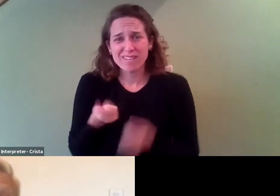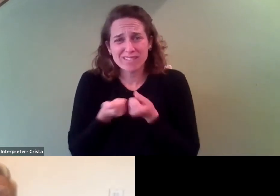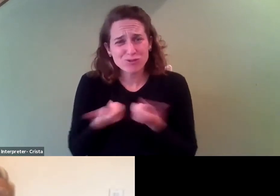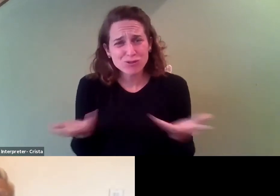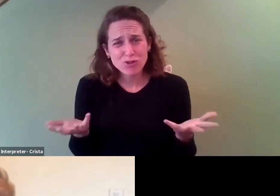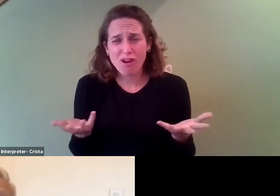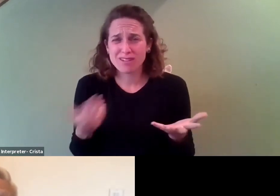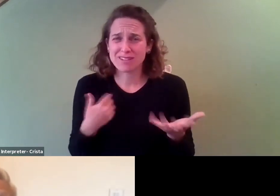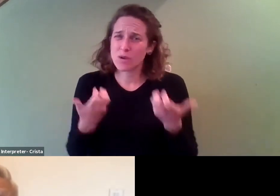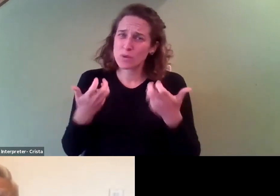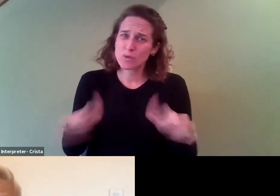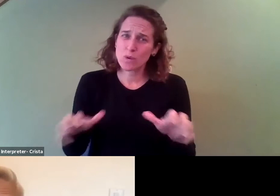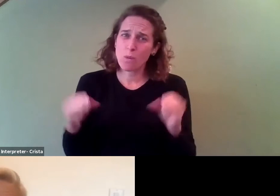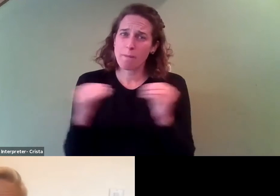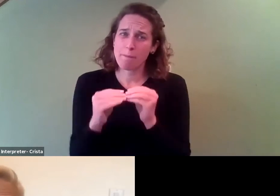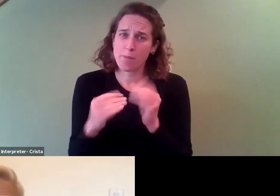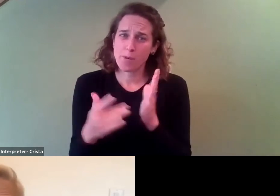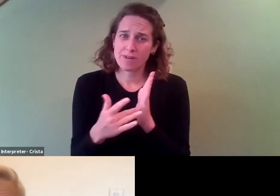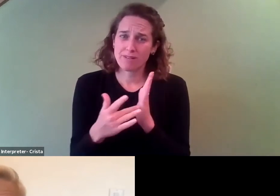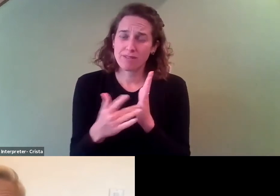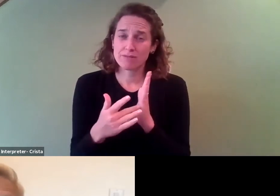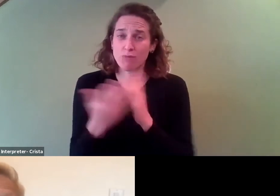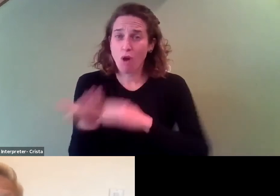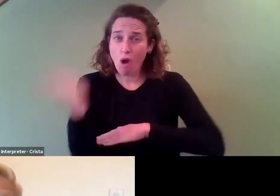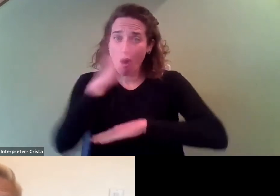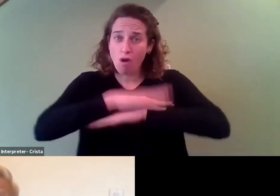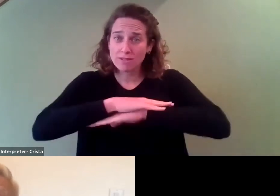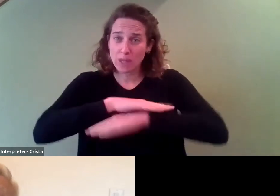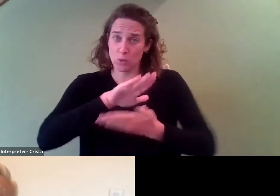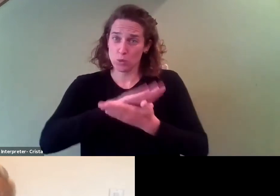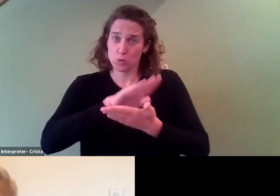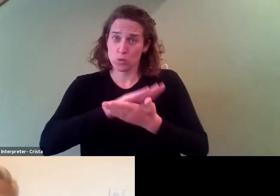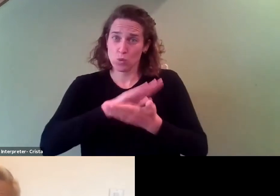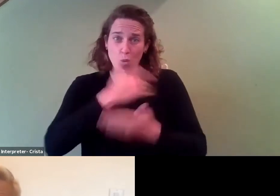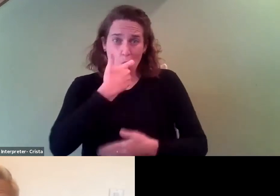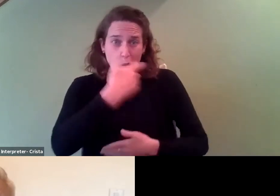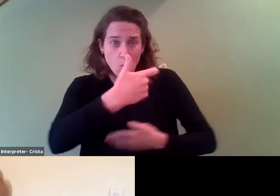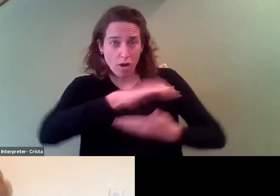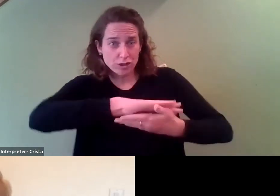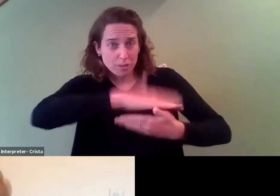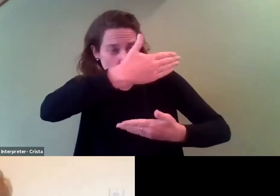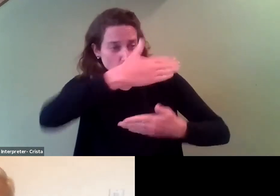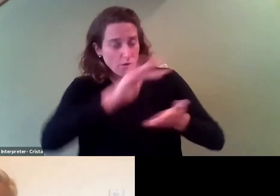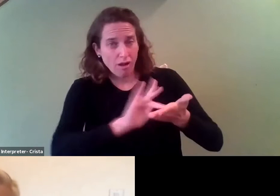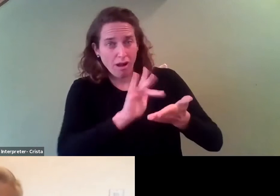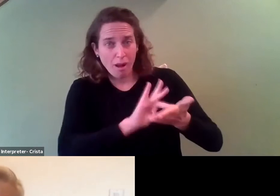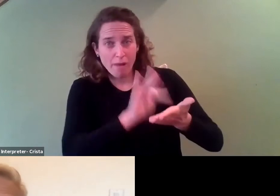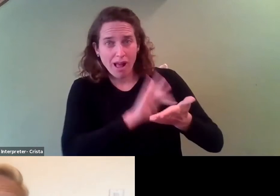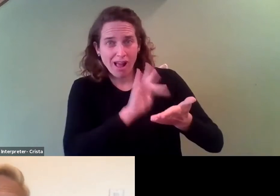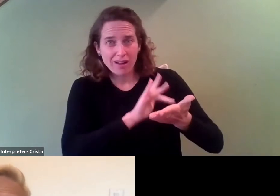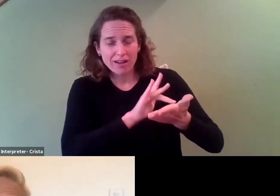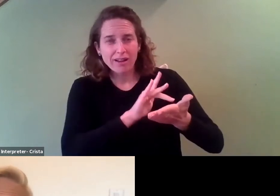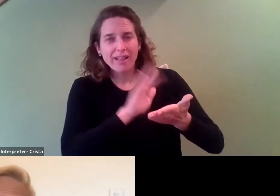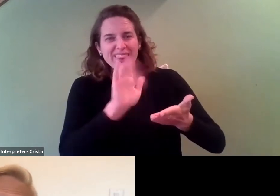while. And after a day in school in front of a screen, instead of playing a video game, they are just as likely to close